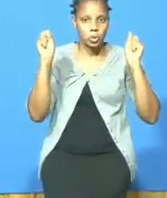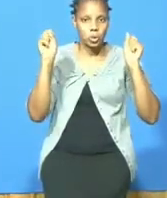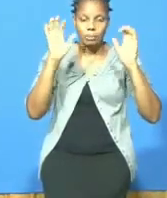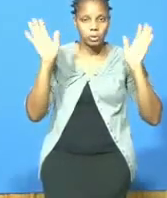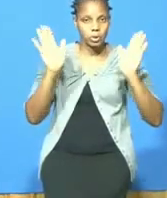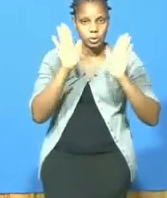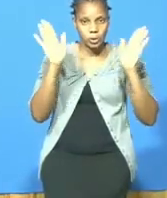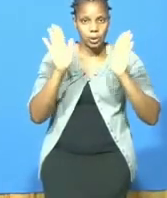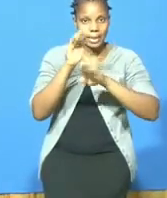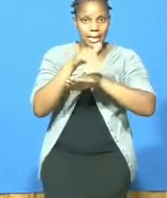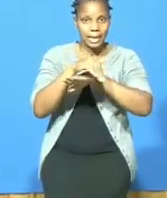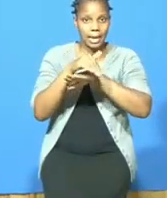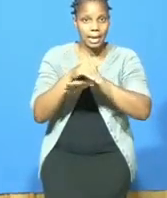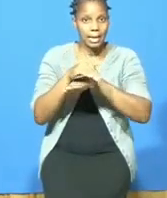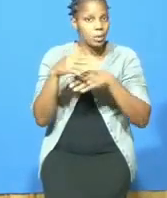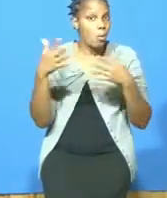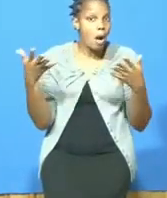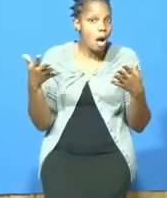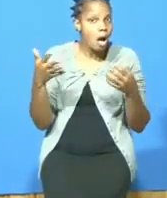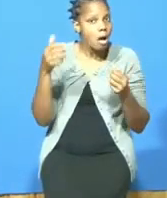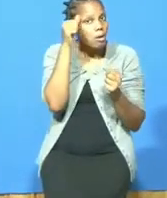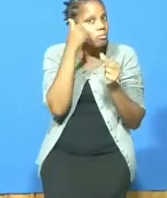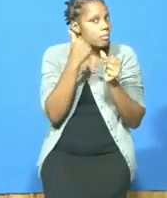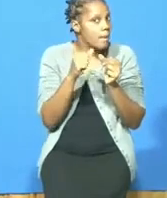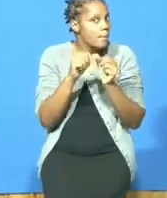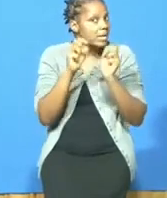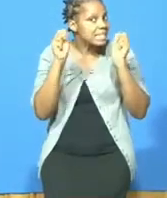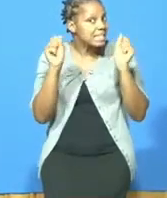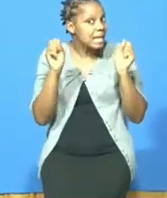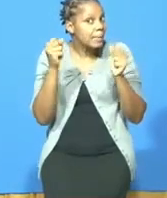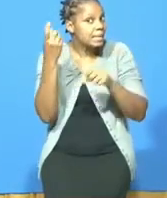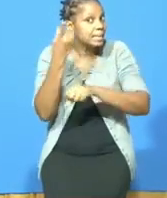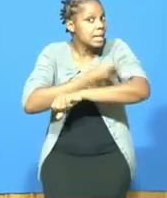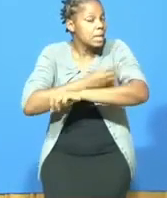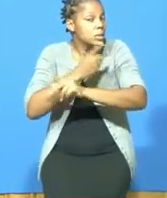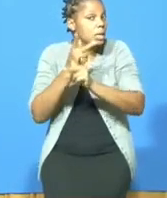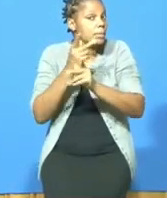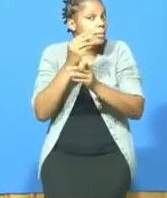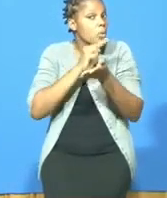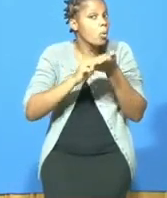Remember the Sabbath day to keep it holy.